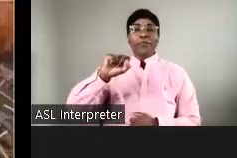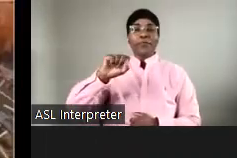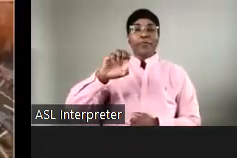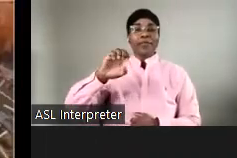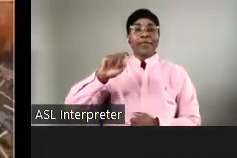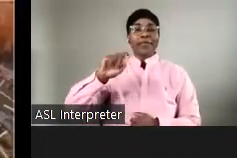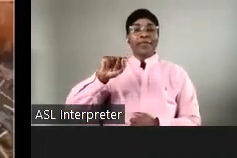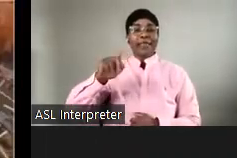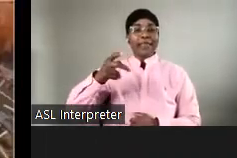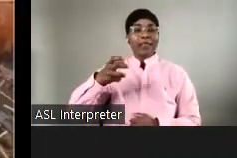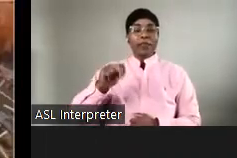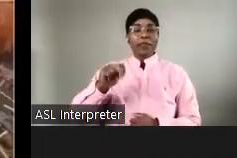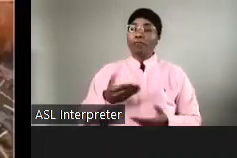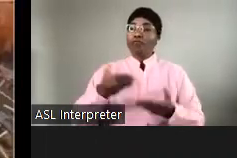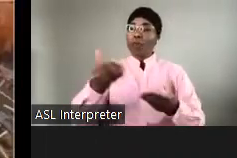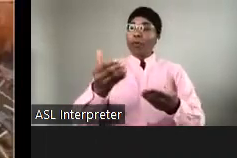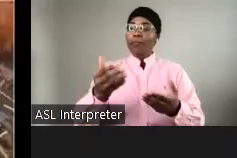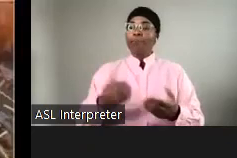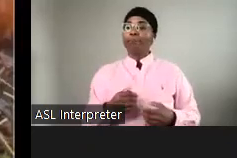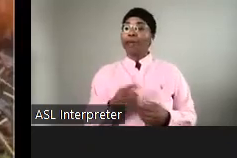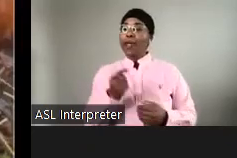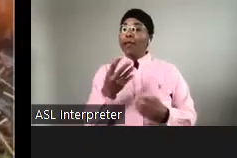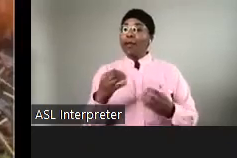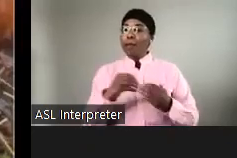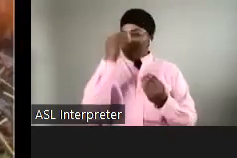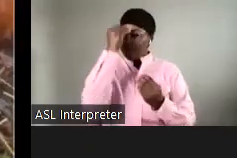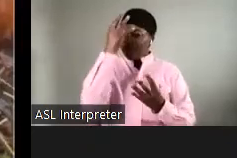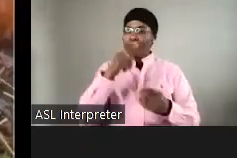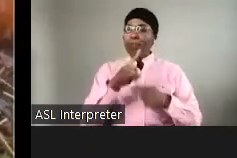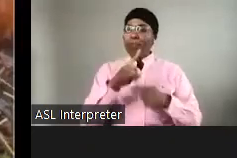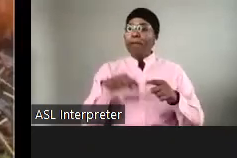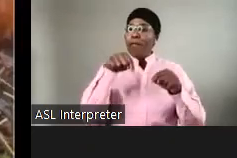webinar series and to introduce our speakers. Thanks, Stephen.